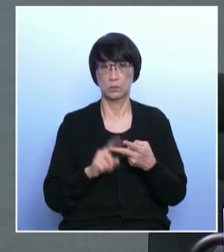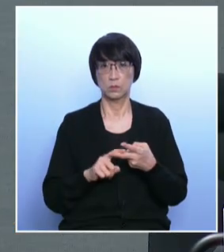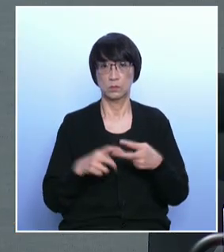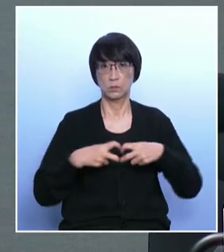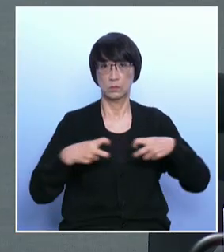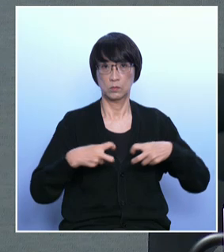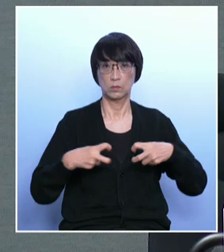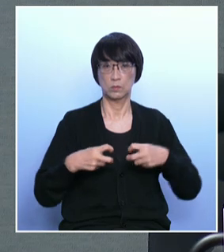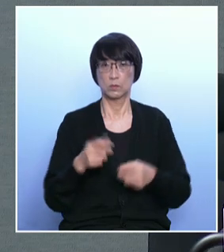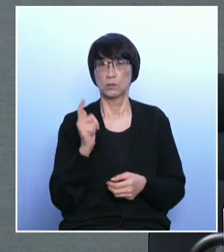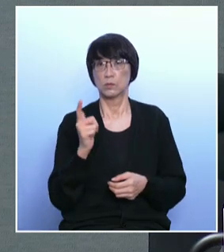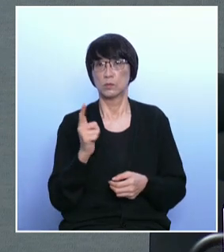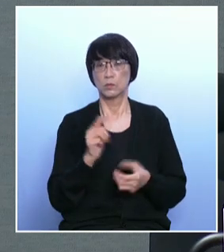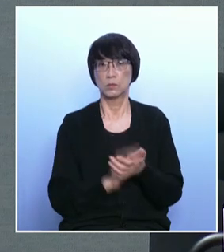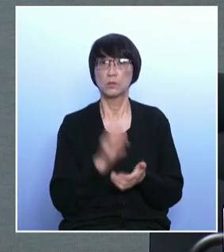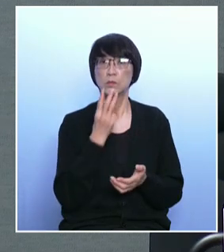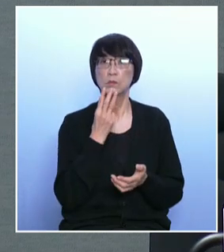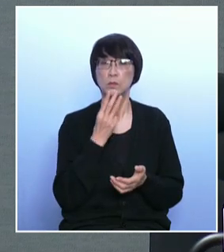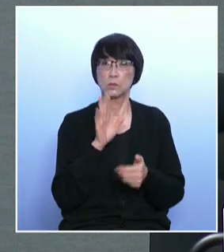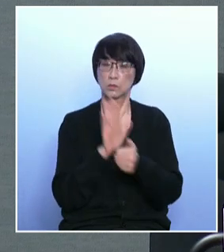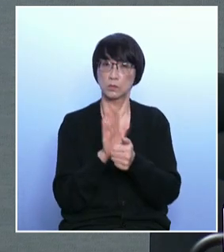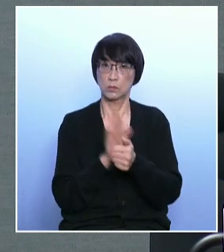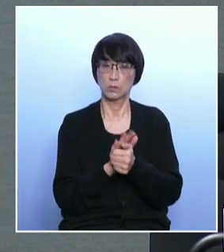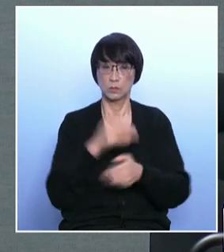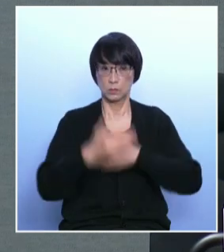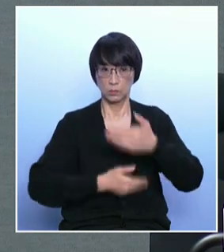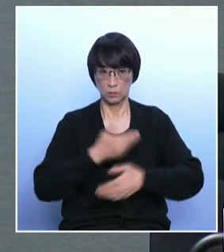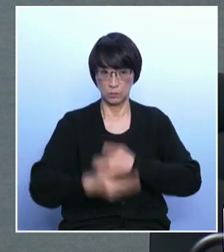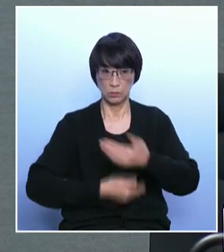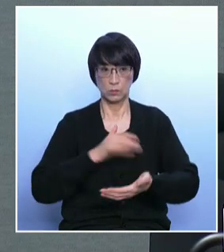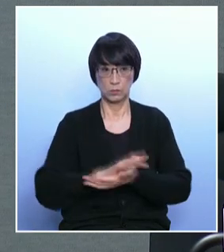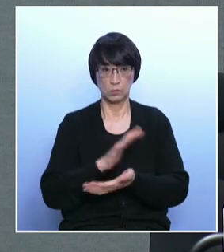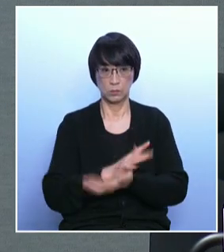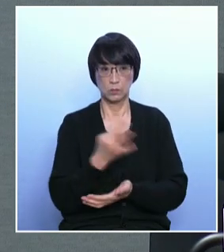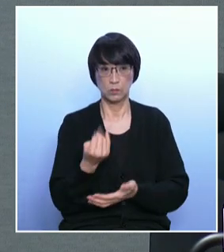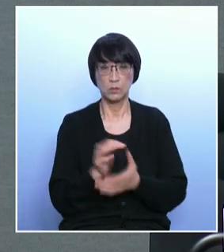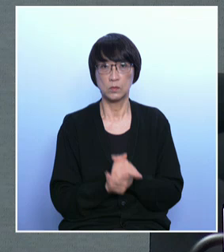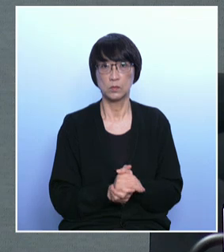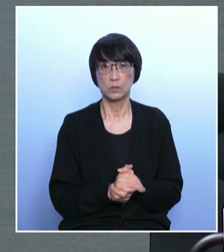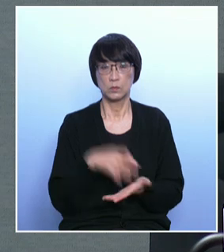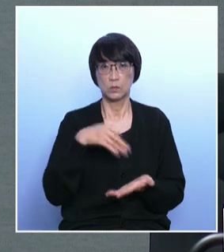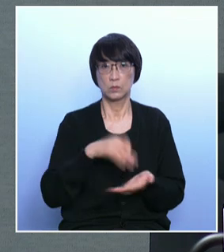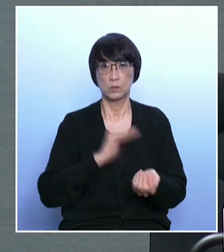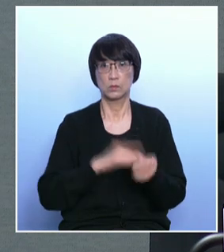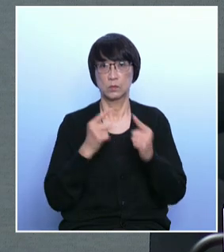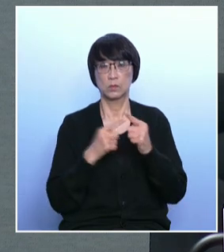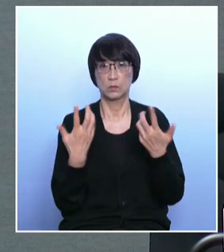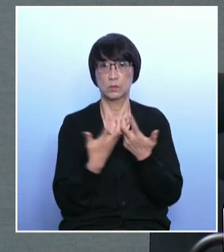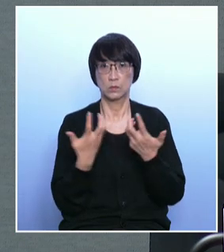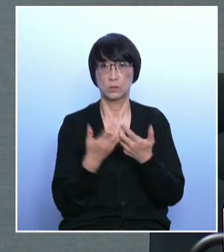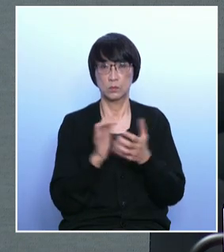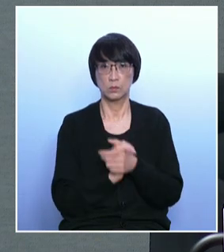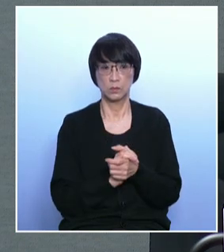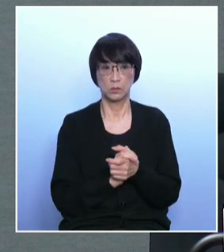stroke care; 2, musculoskeletal pain management and cancer palliative care; They have been in operation for a